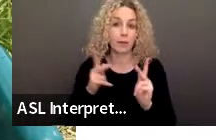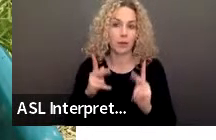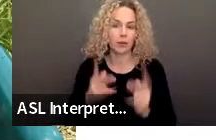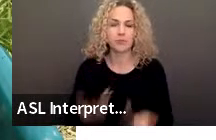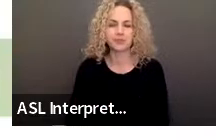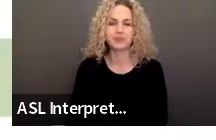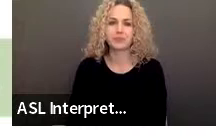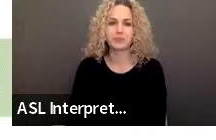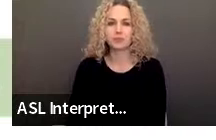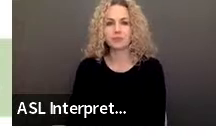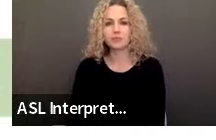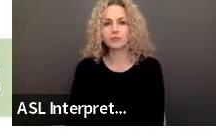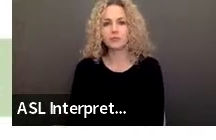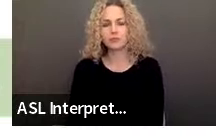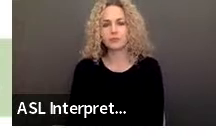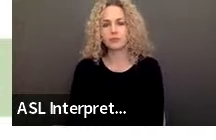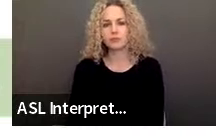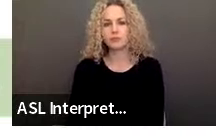please.